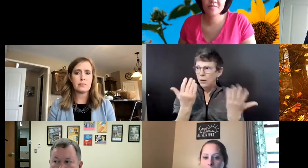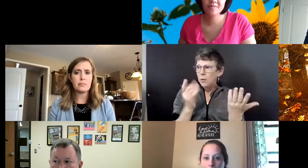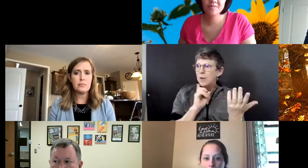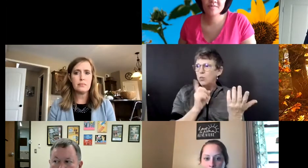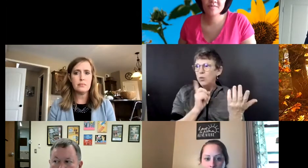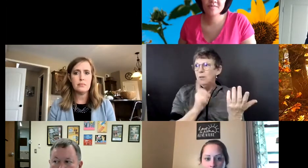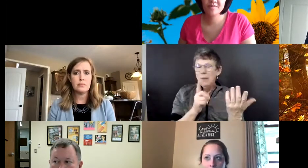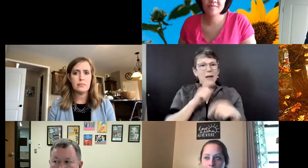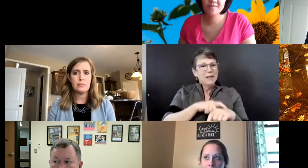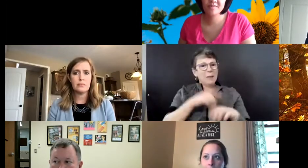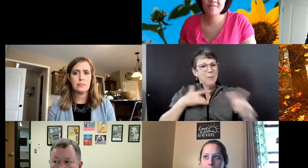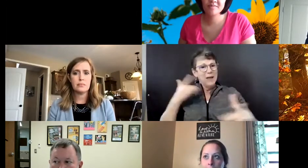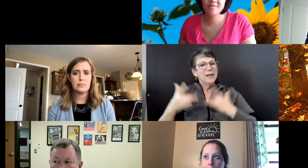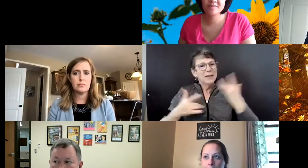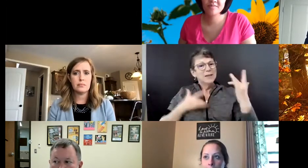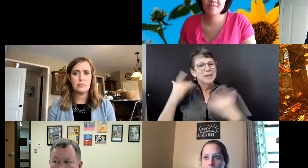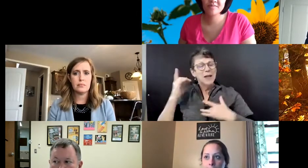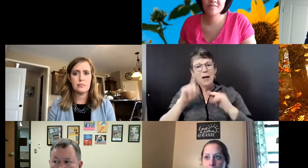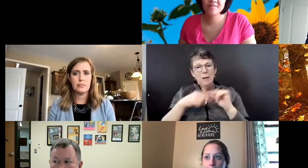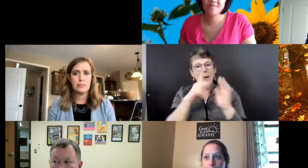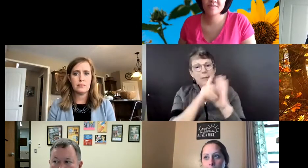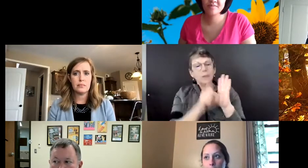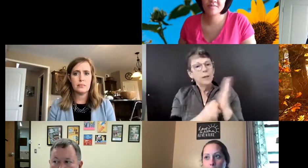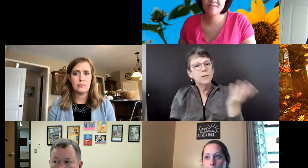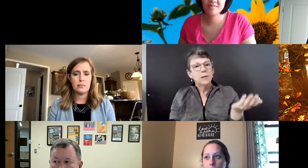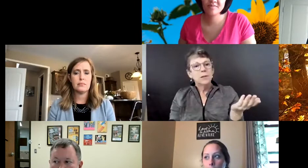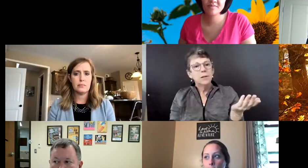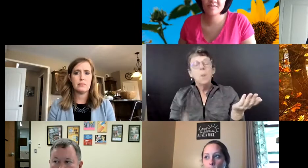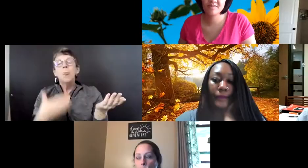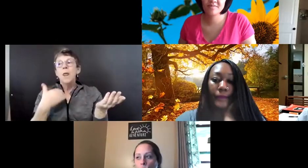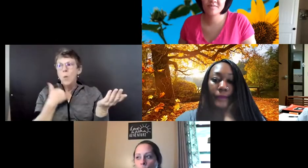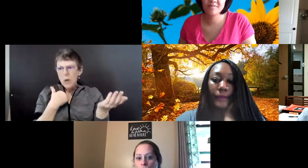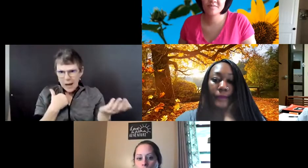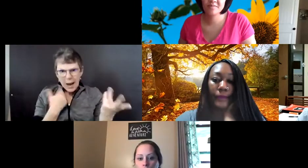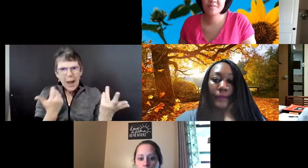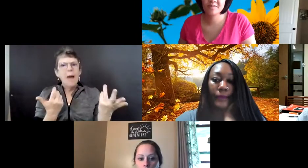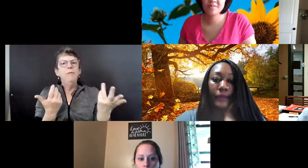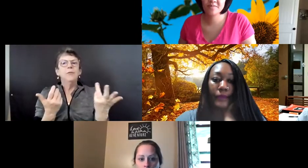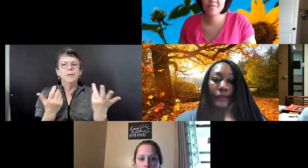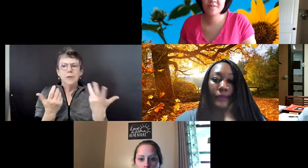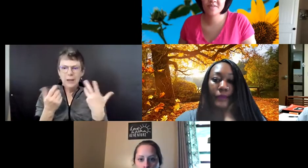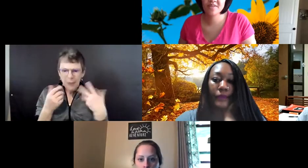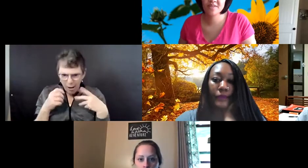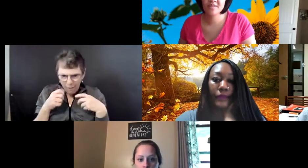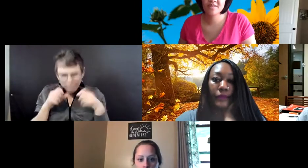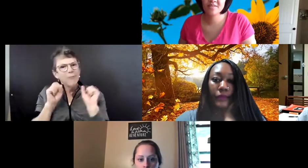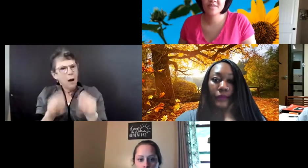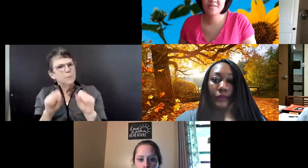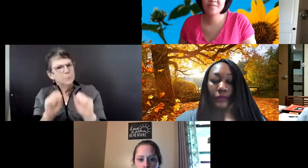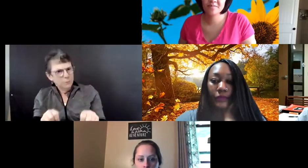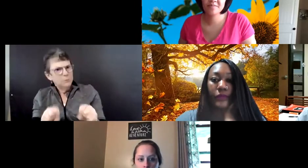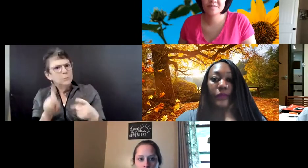because we have a real opportunity to make investments in a lot of these critical areas that we've been focused on for a long